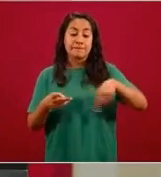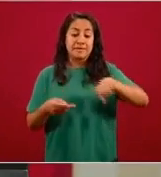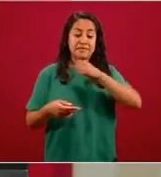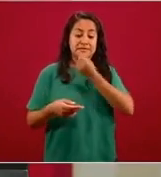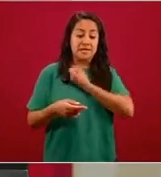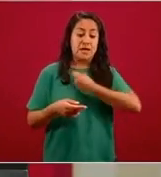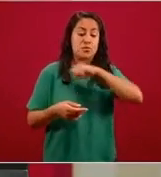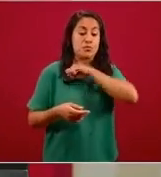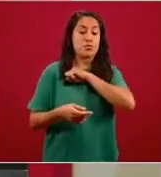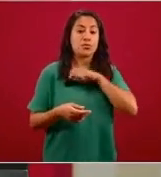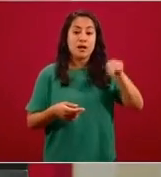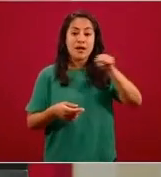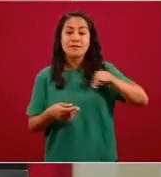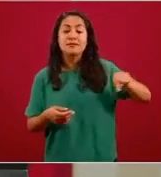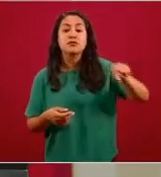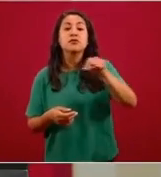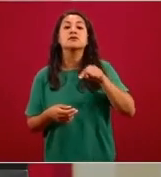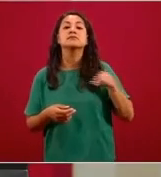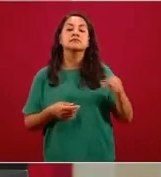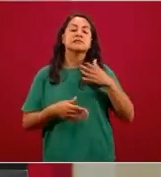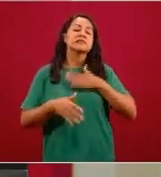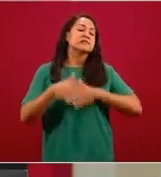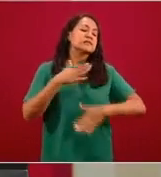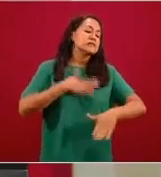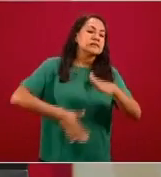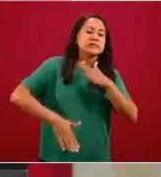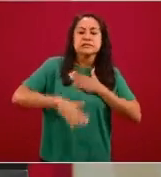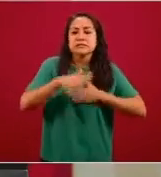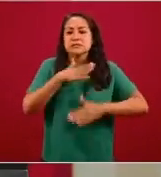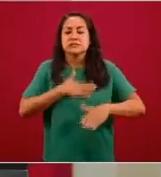professionals and what's happening with burnout.